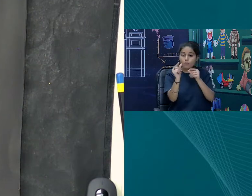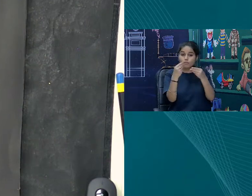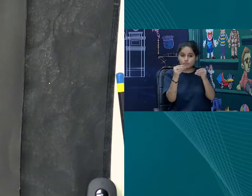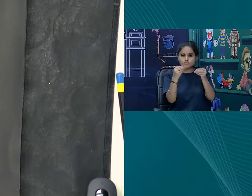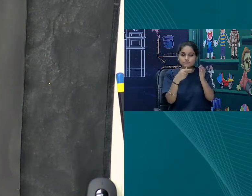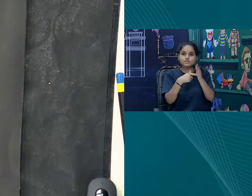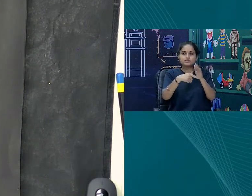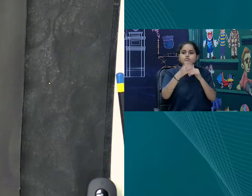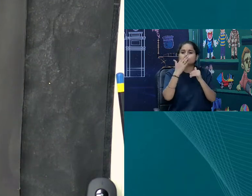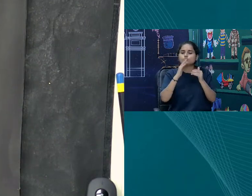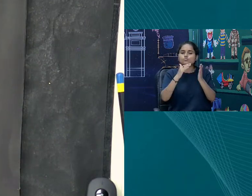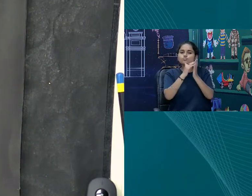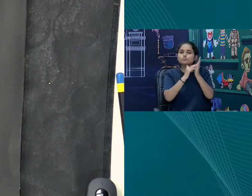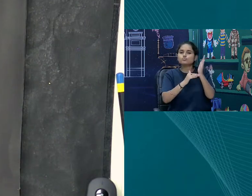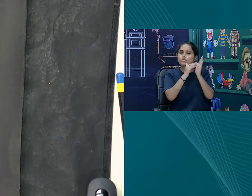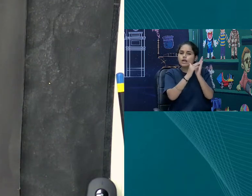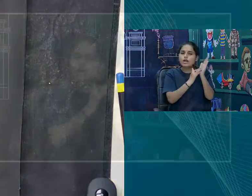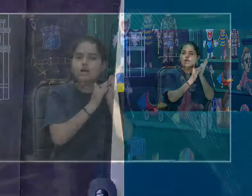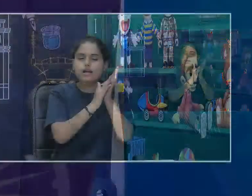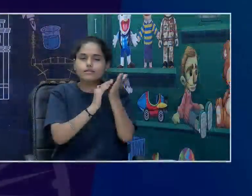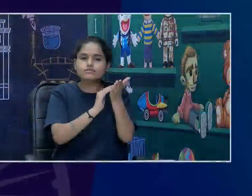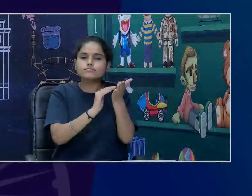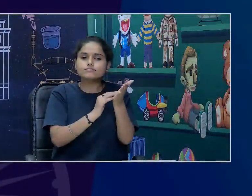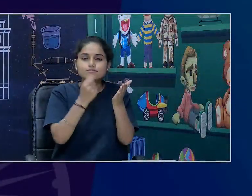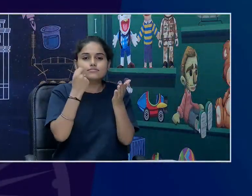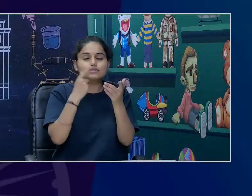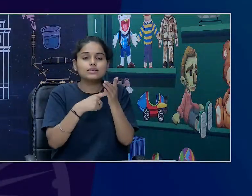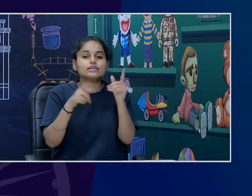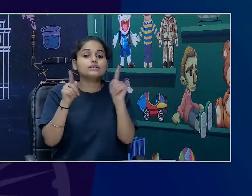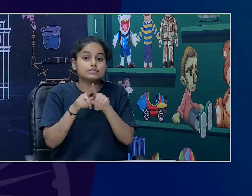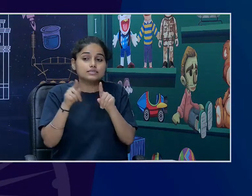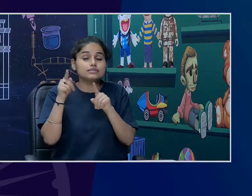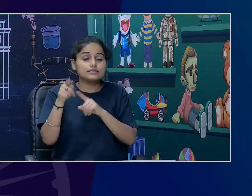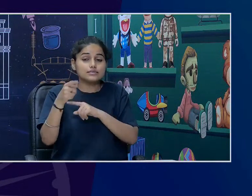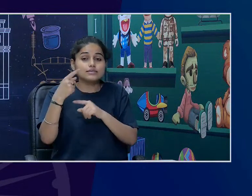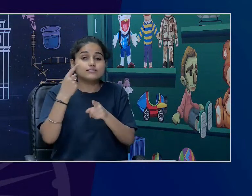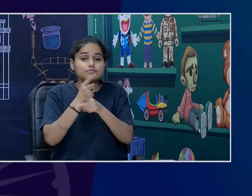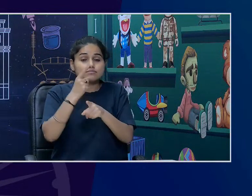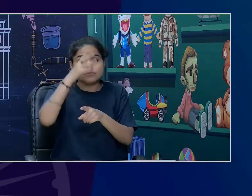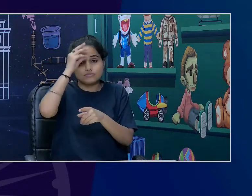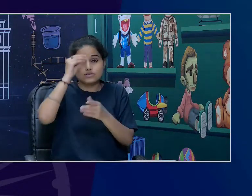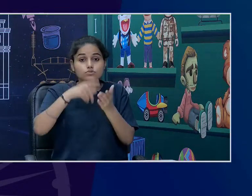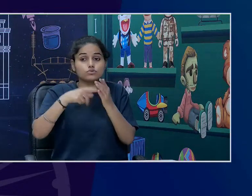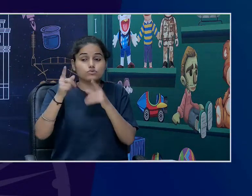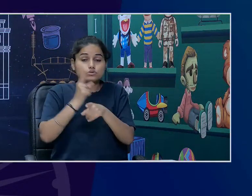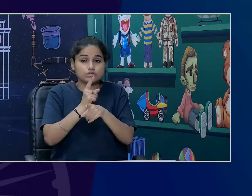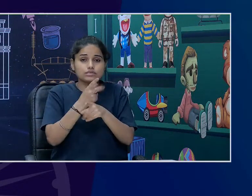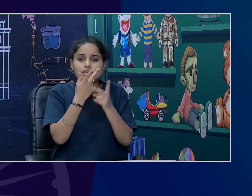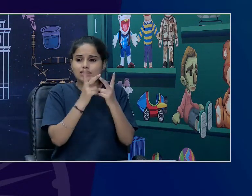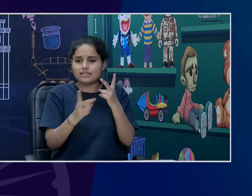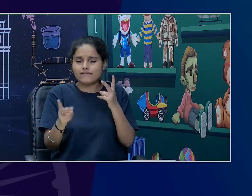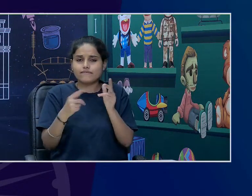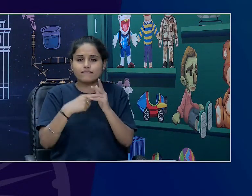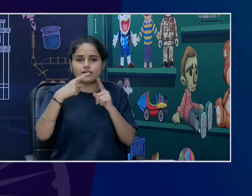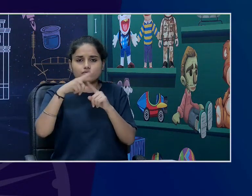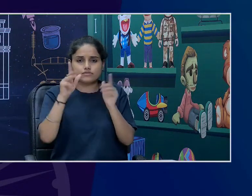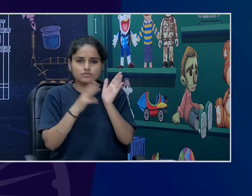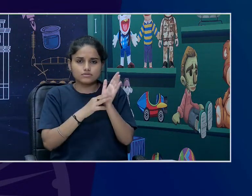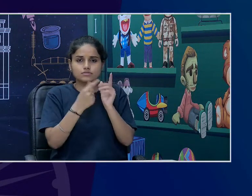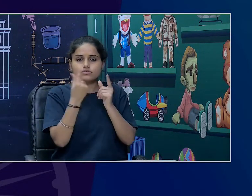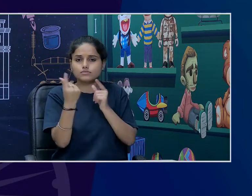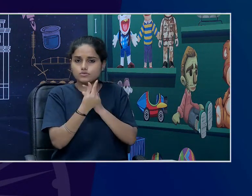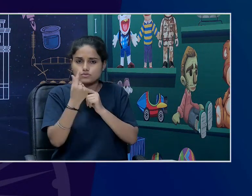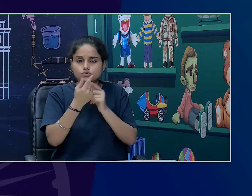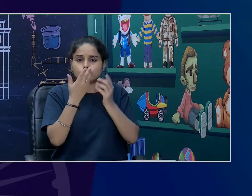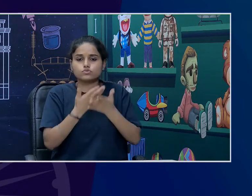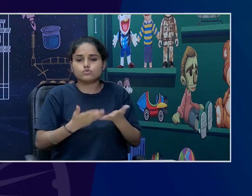Yes, exactly. And you know, teacher can do recapitulation again and again using these material. So, you know, it will